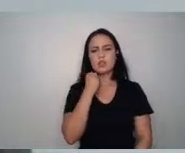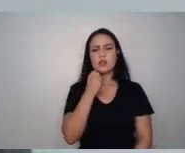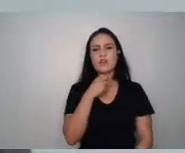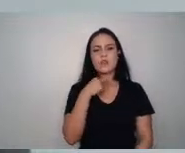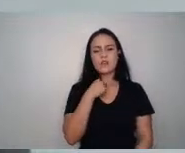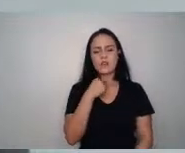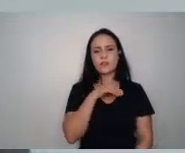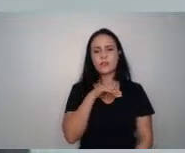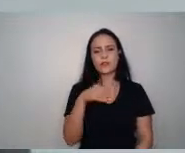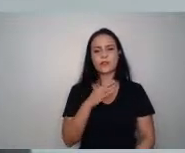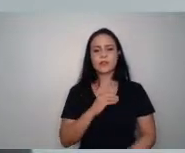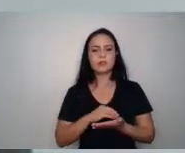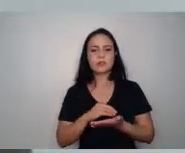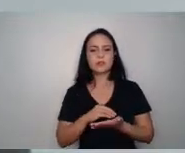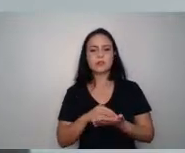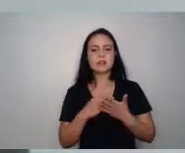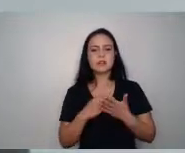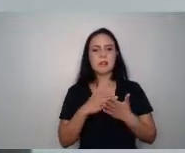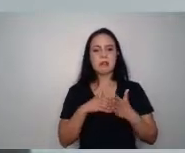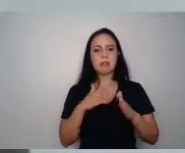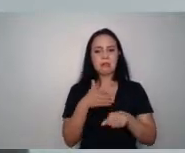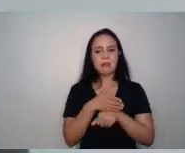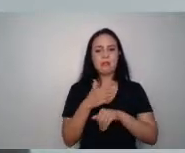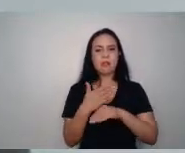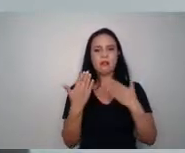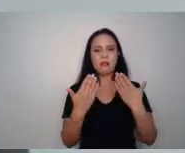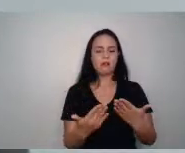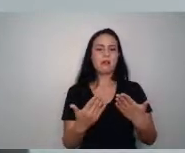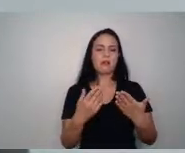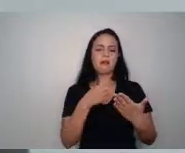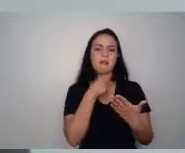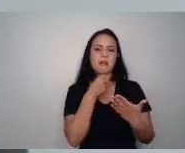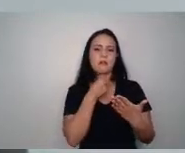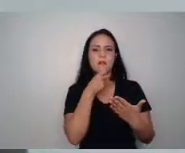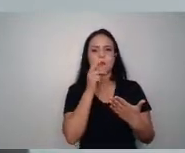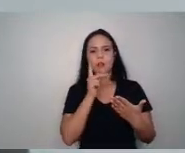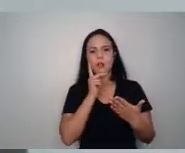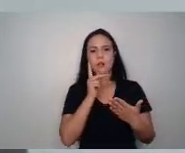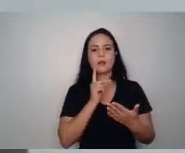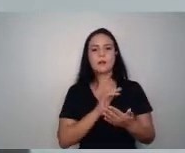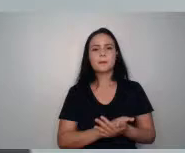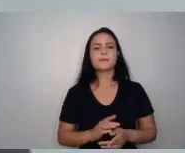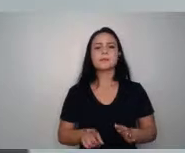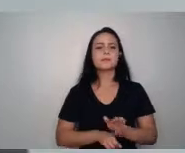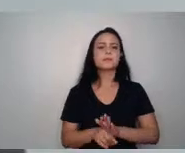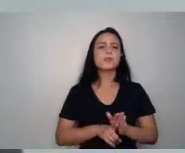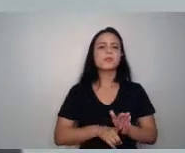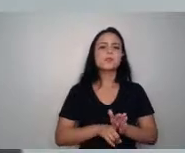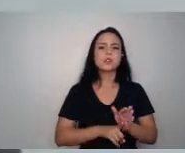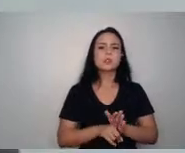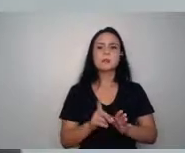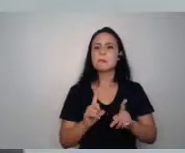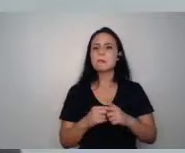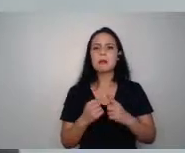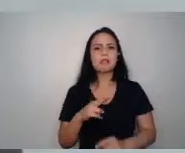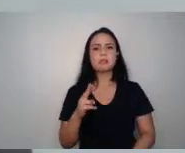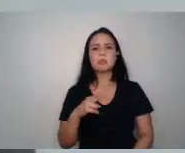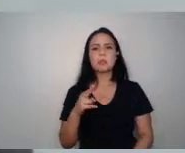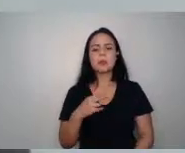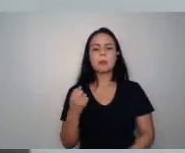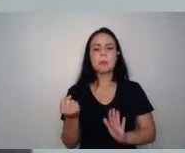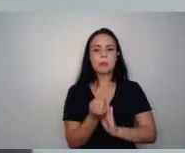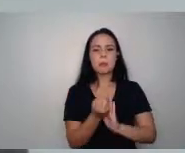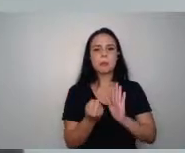Judicial Committee, Congressional Committee showed that so many representatives that talked